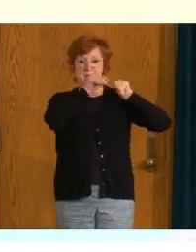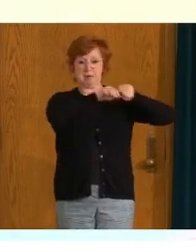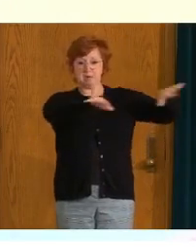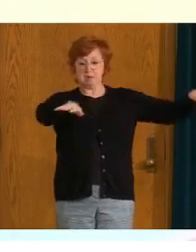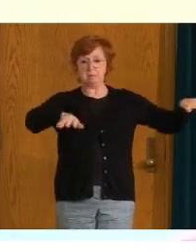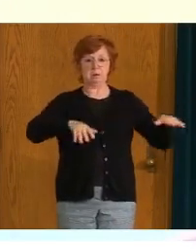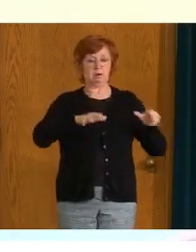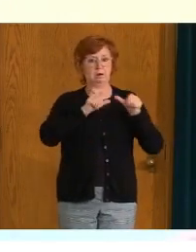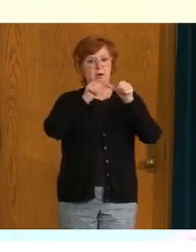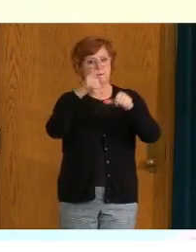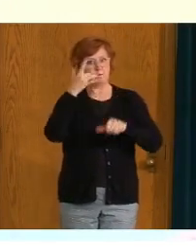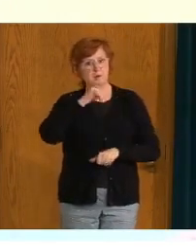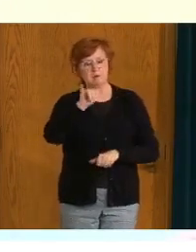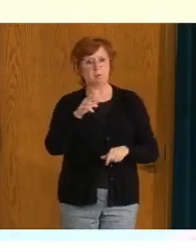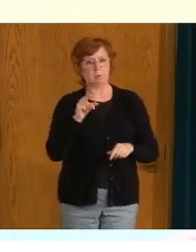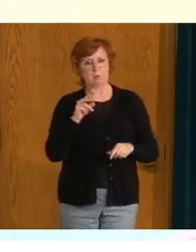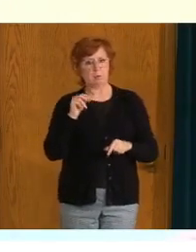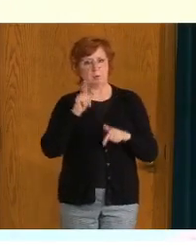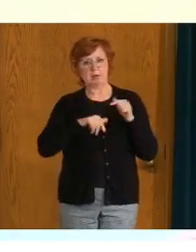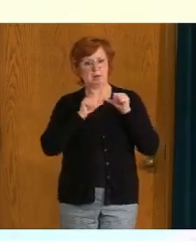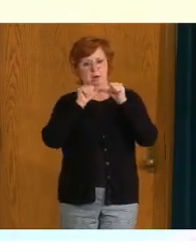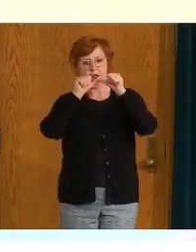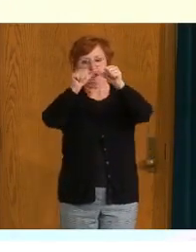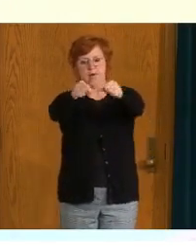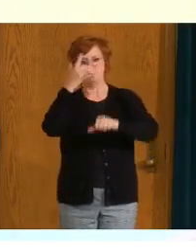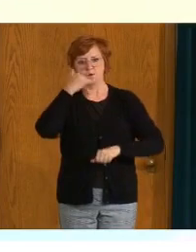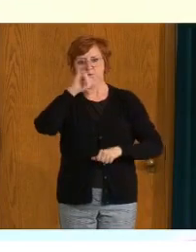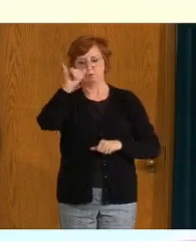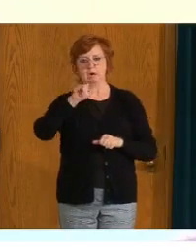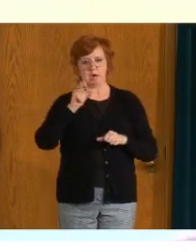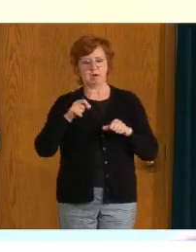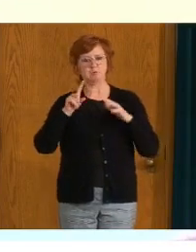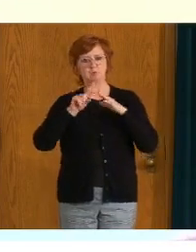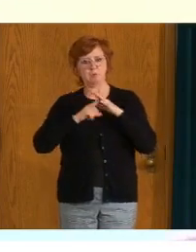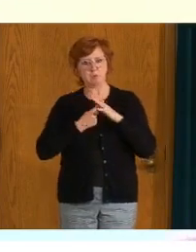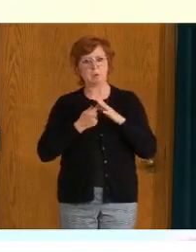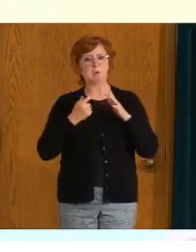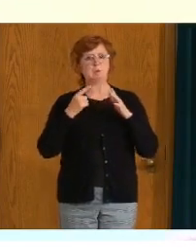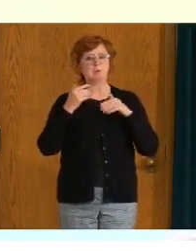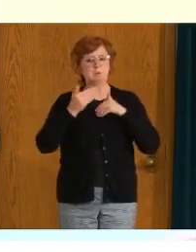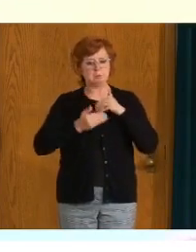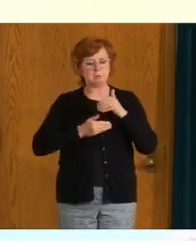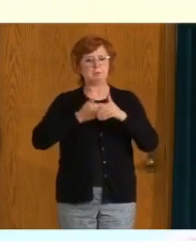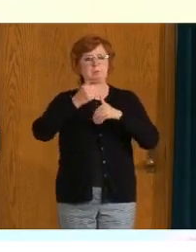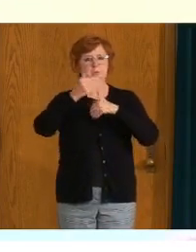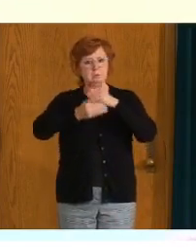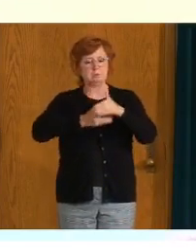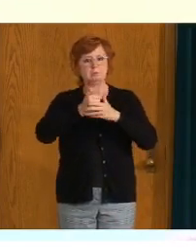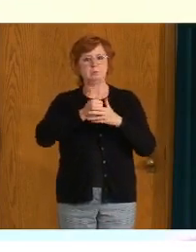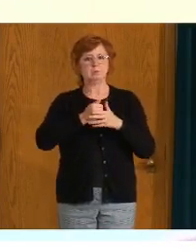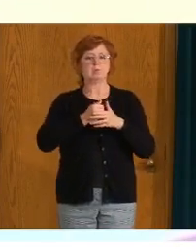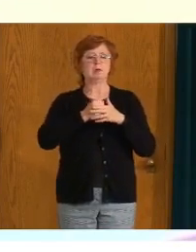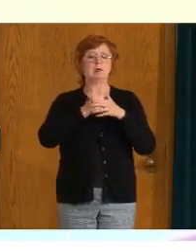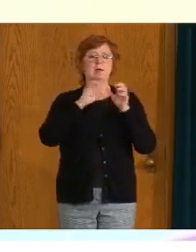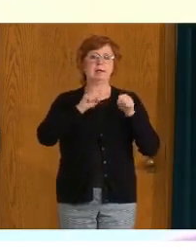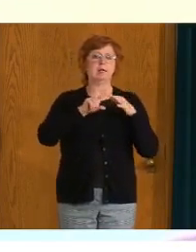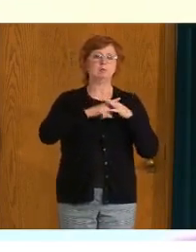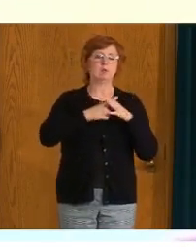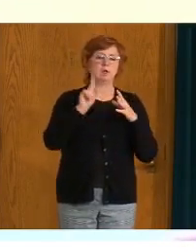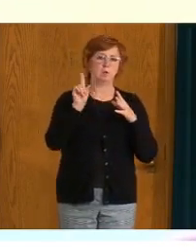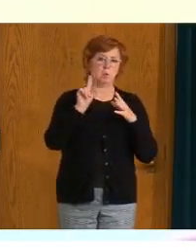numbers, we have to, initially in the summer with outdoor events, start having gatherings in a way that